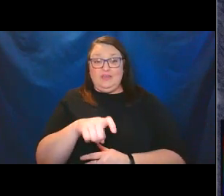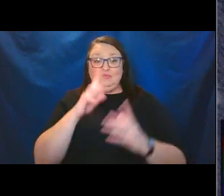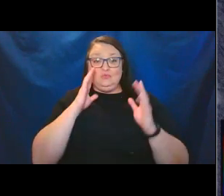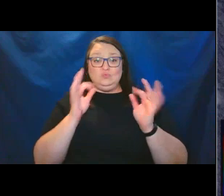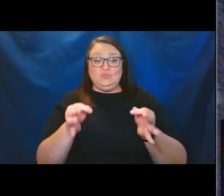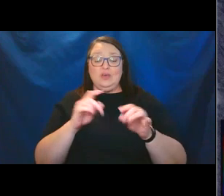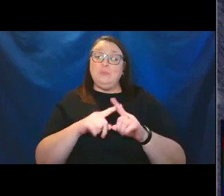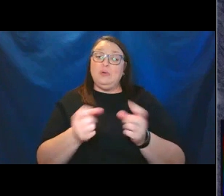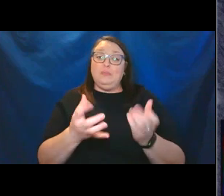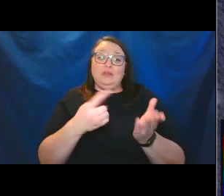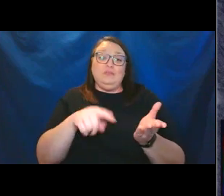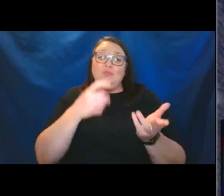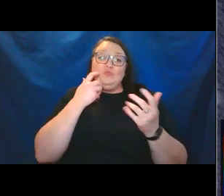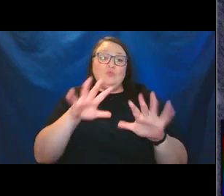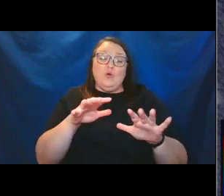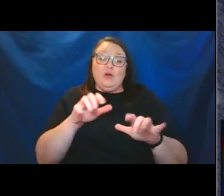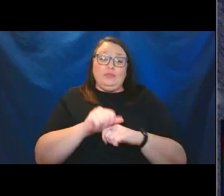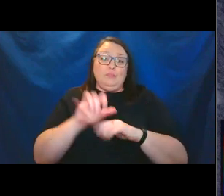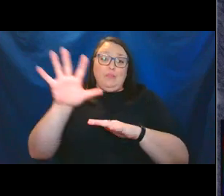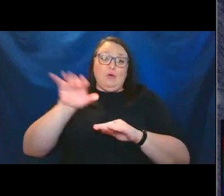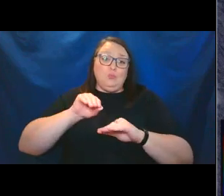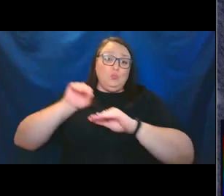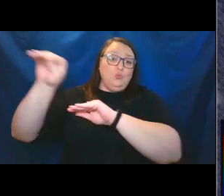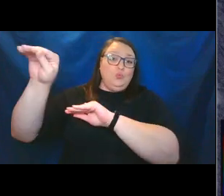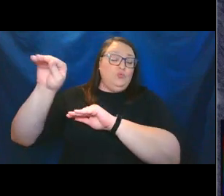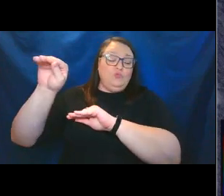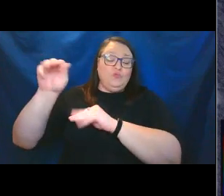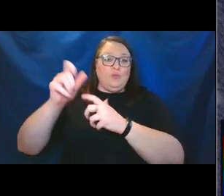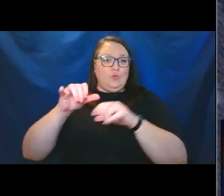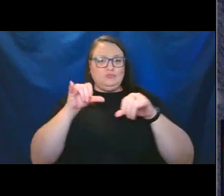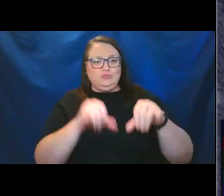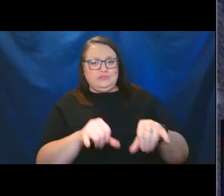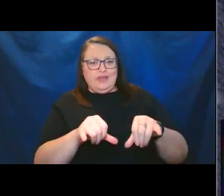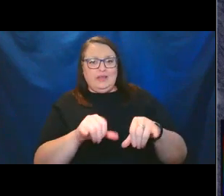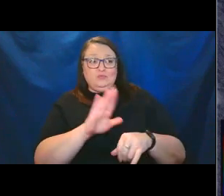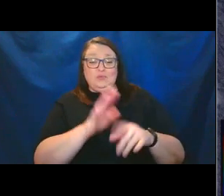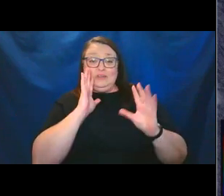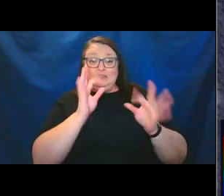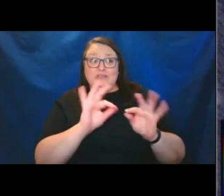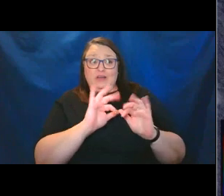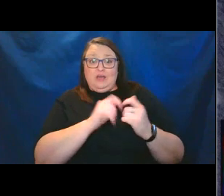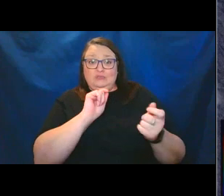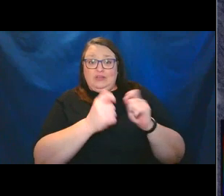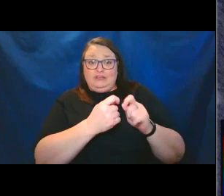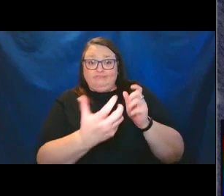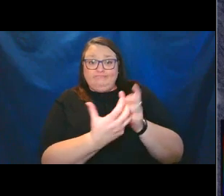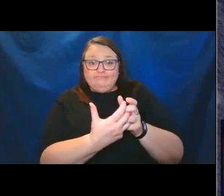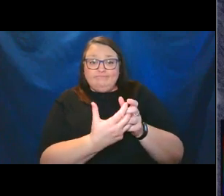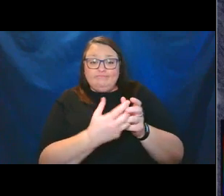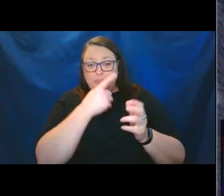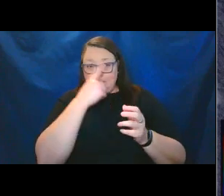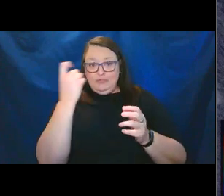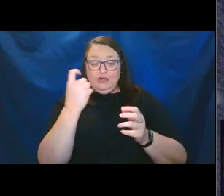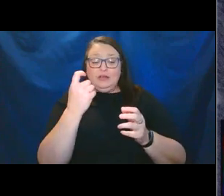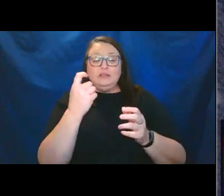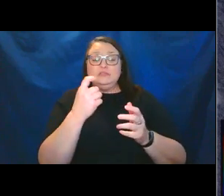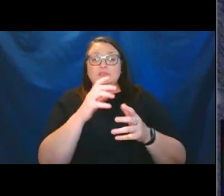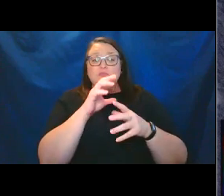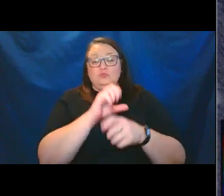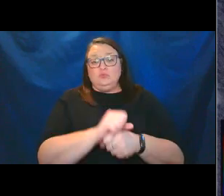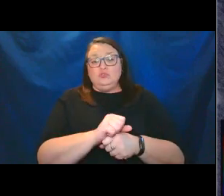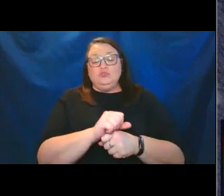of them don't want to move up the mountain and they want to stay where they're at. So it's their decision on how to adapt because of local tenure or traditional land tenure.